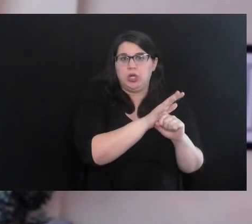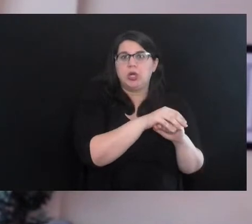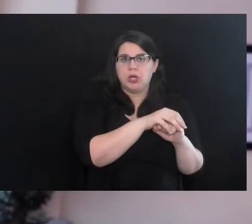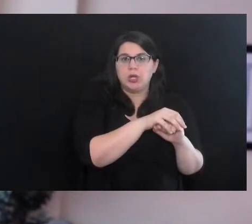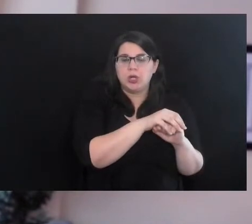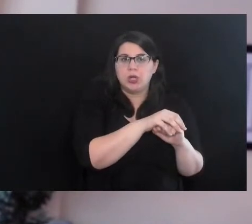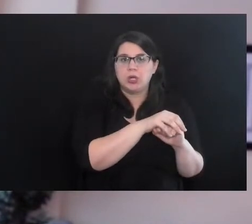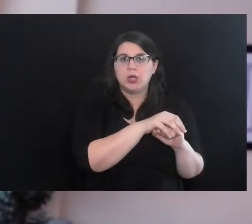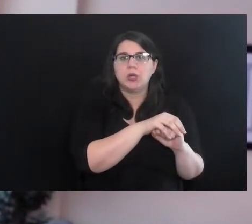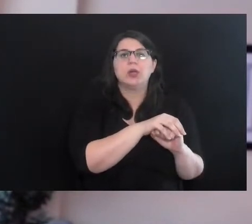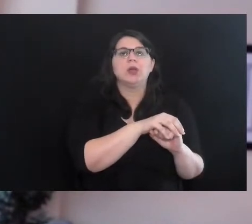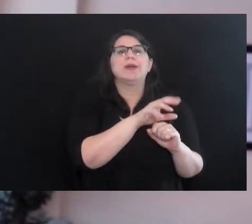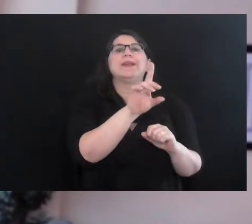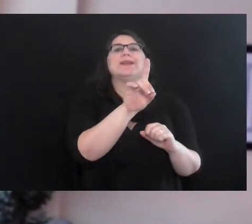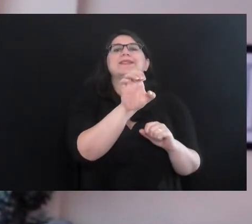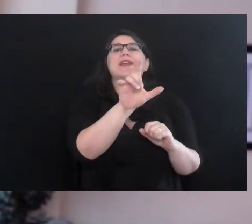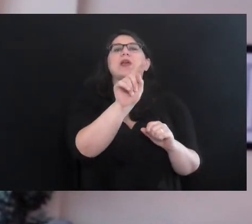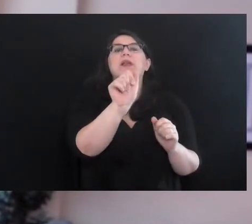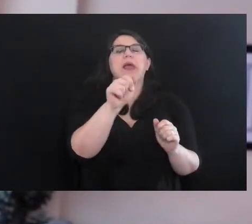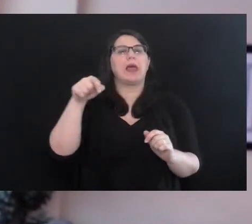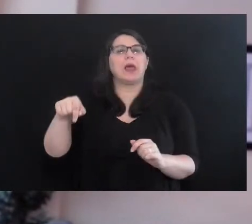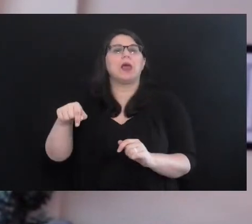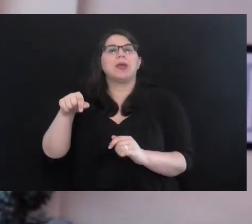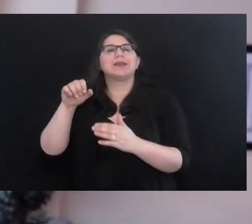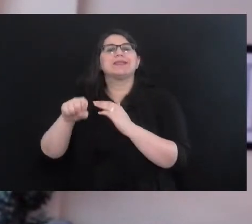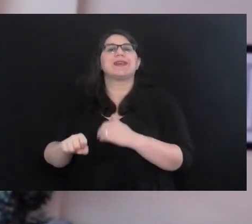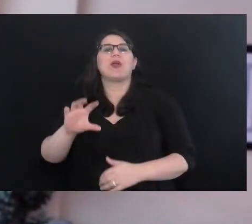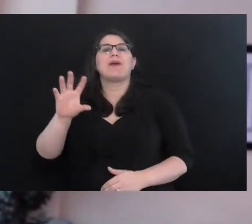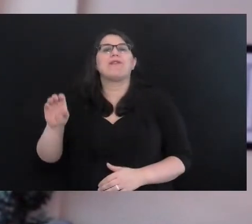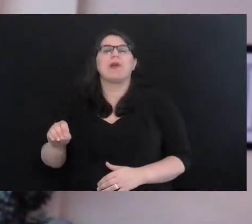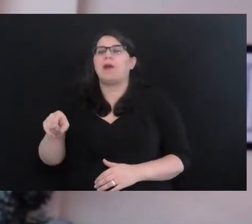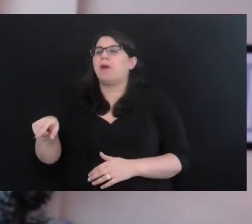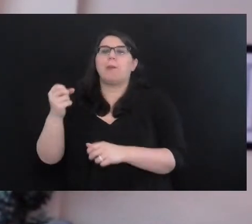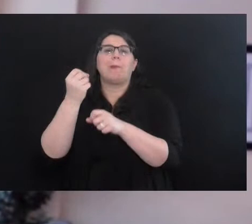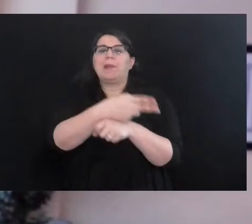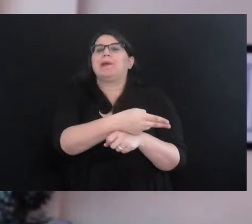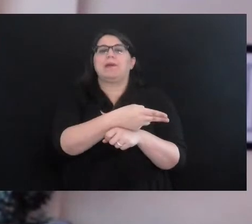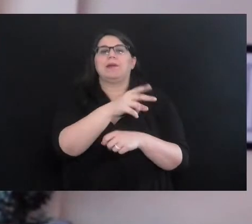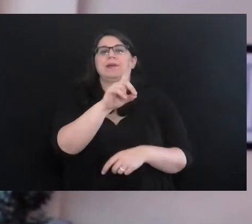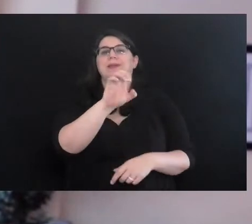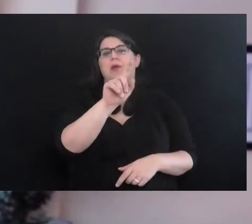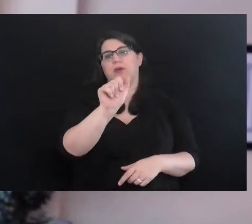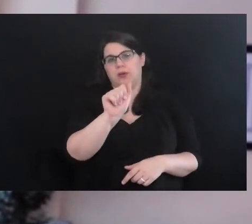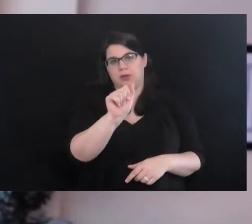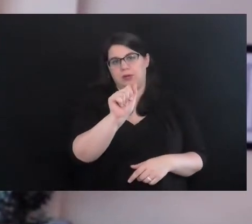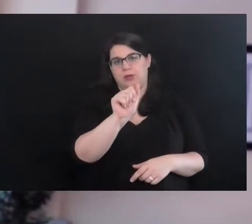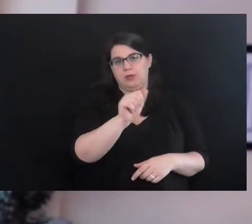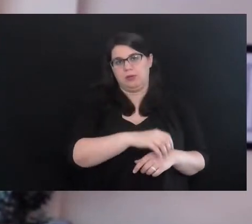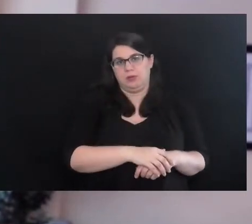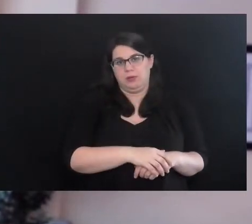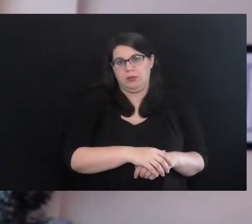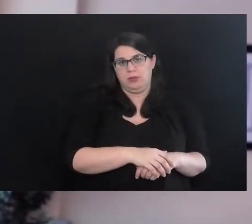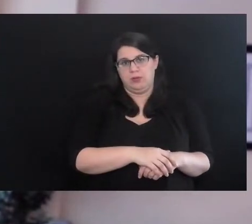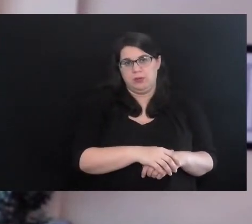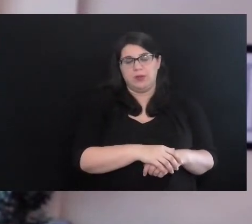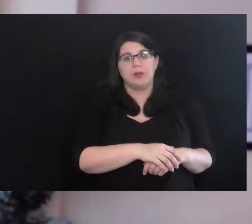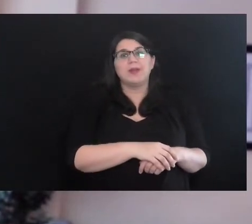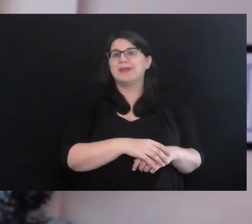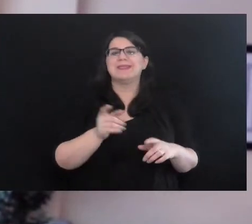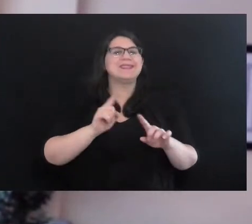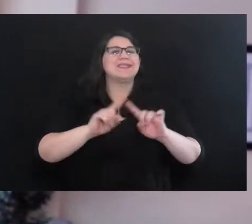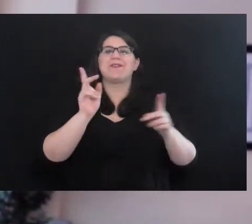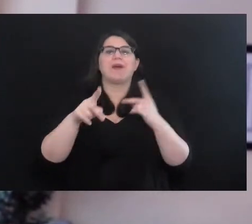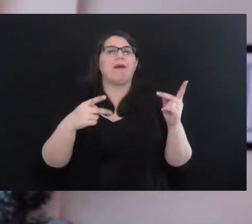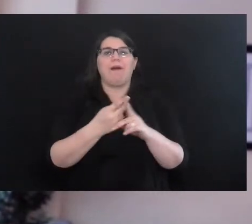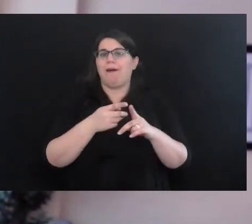the US is caused by the Delta variant. But the Omicron variant is a completely different kind of virus.